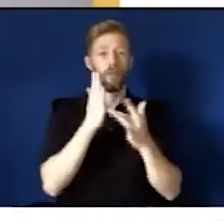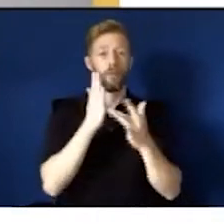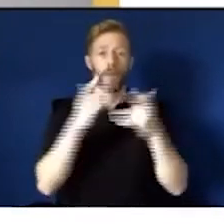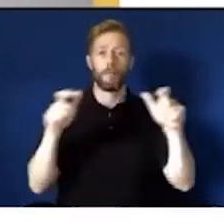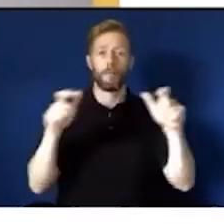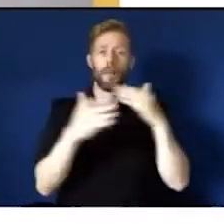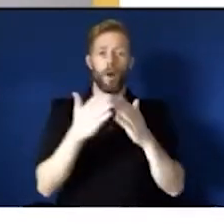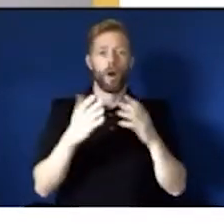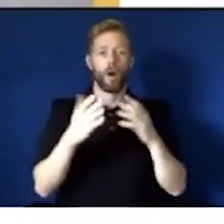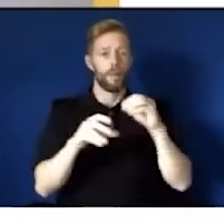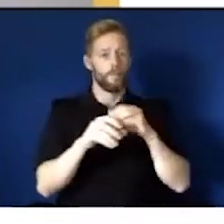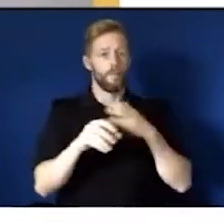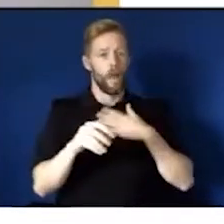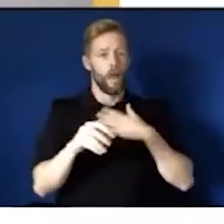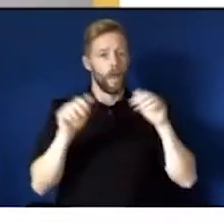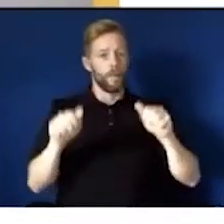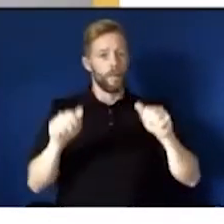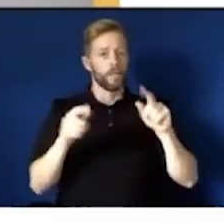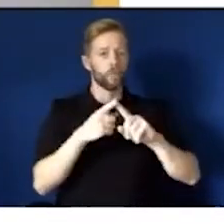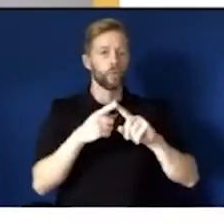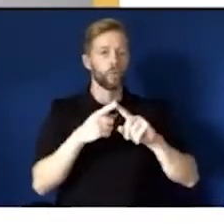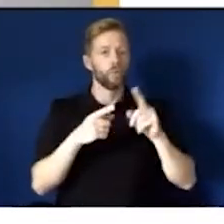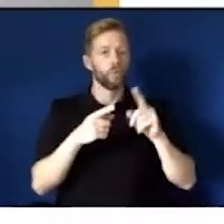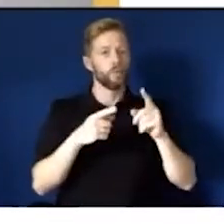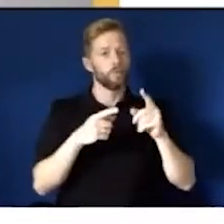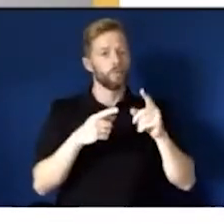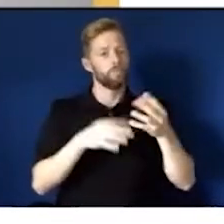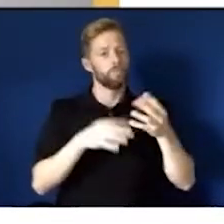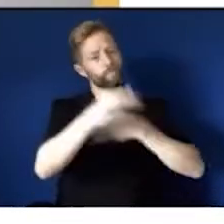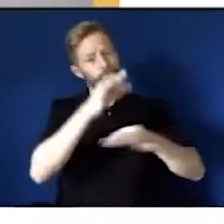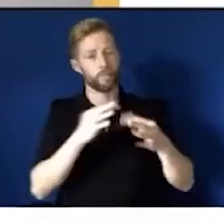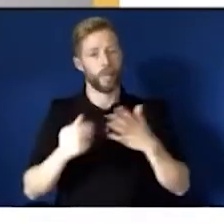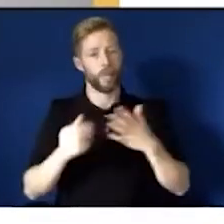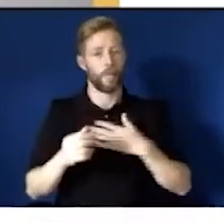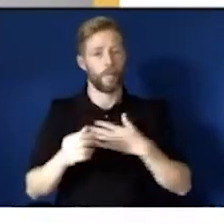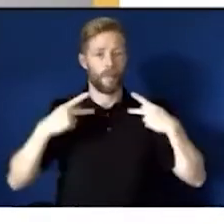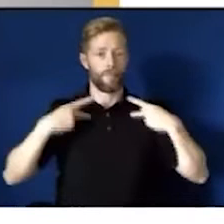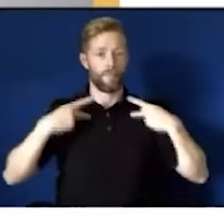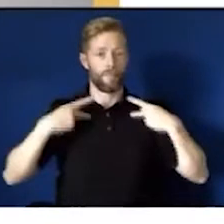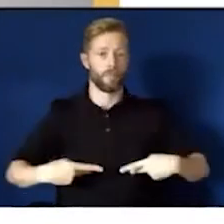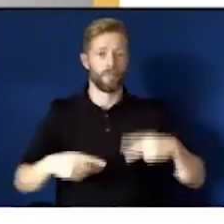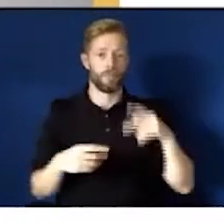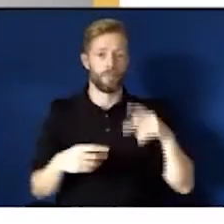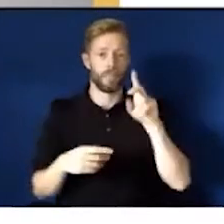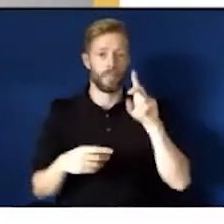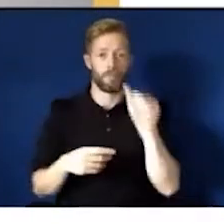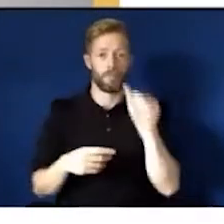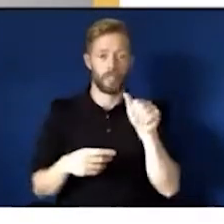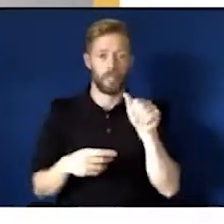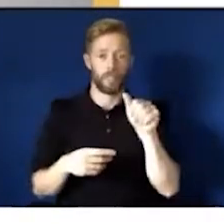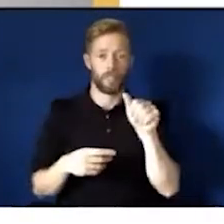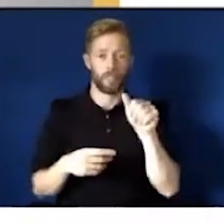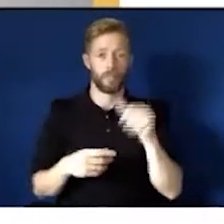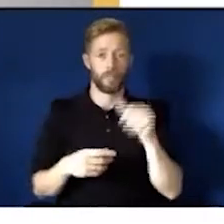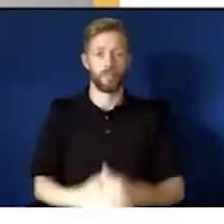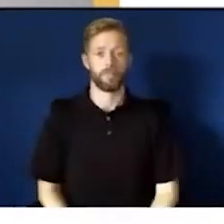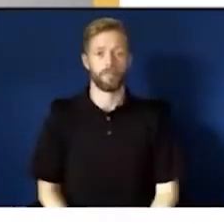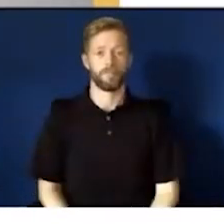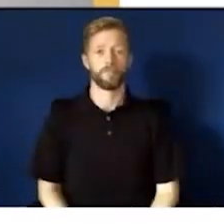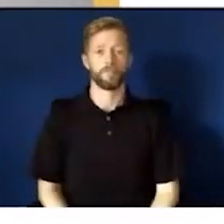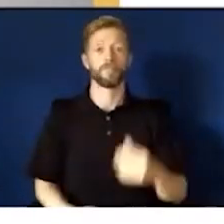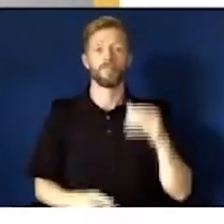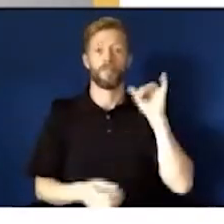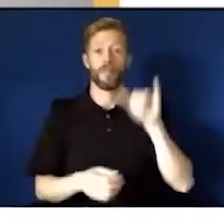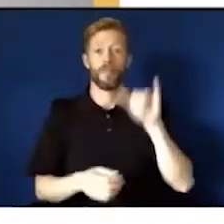a big part in my ability to make up for my